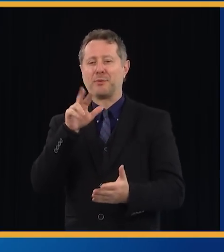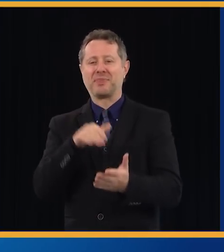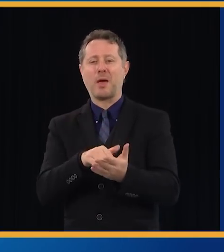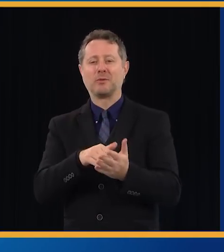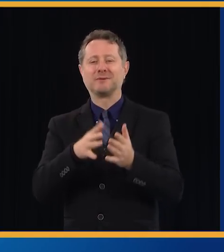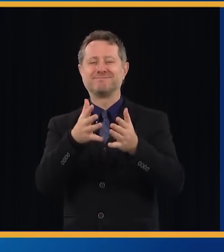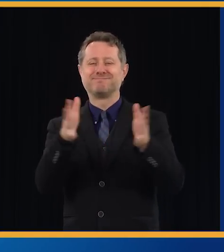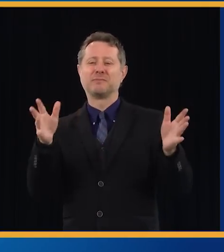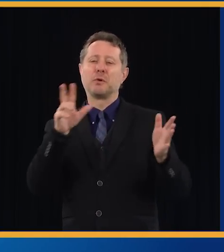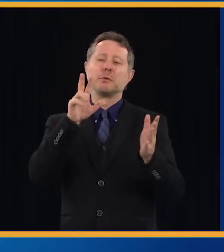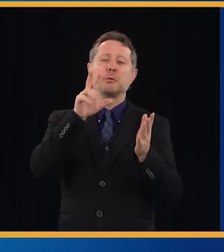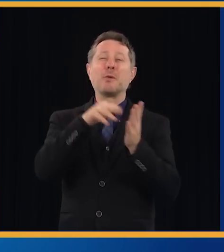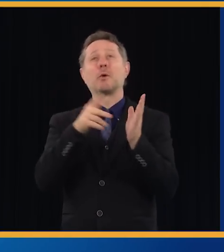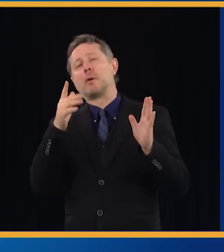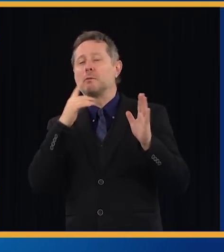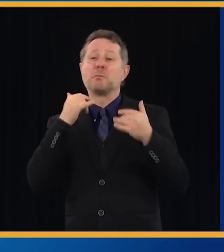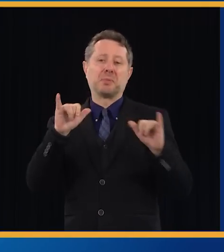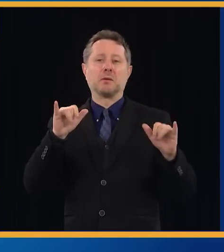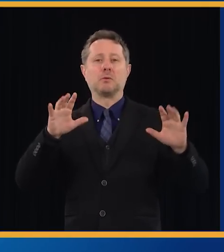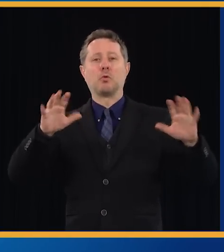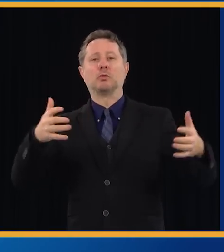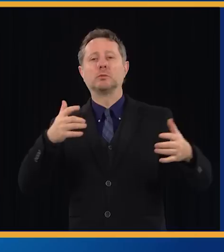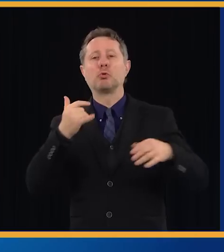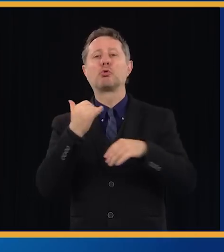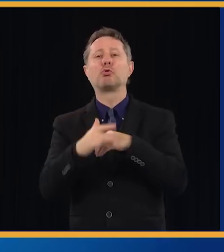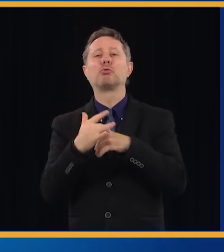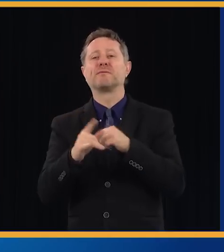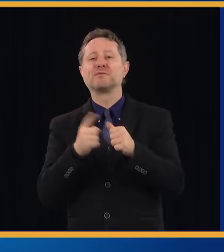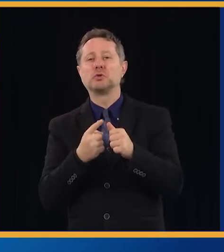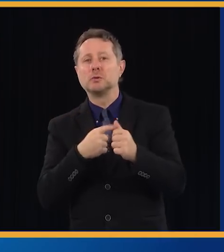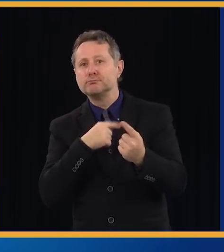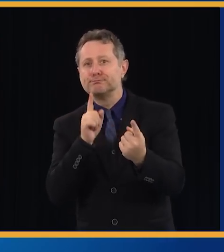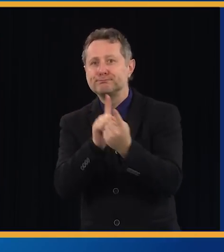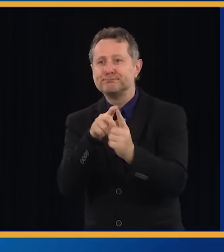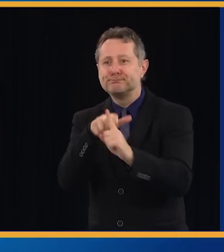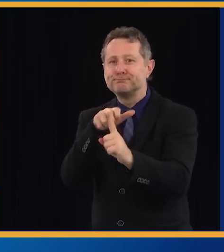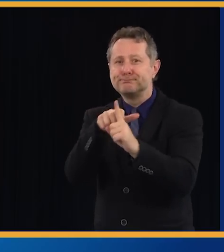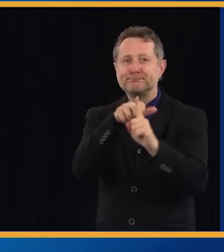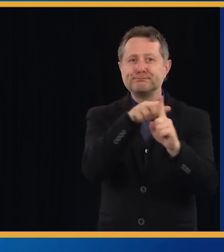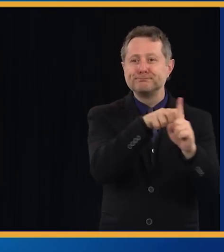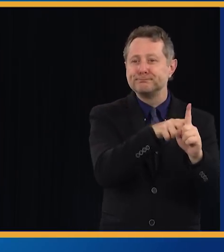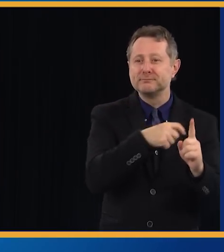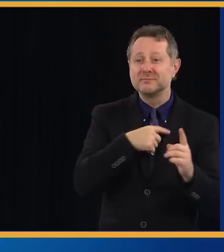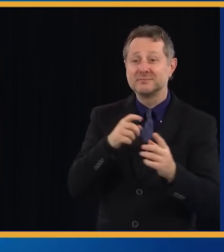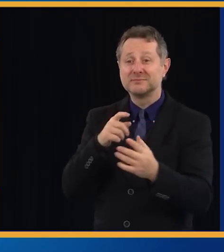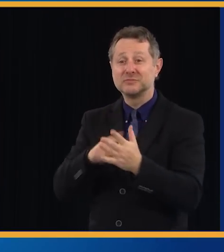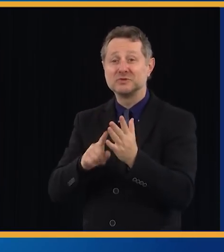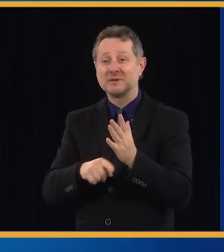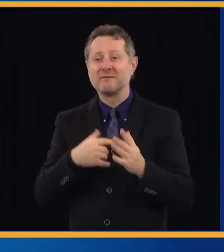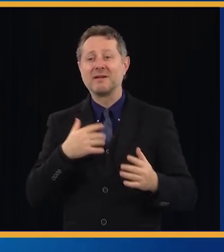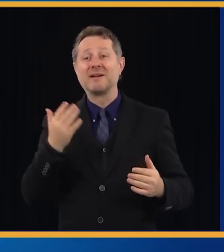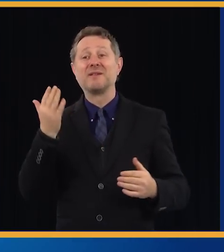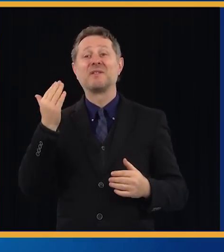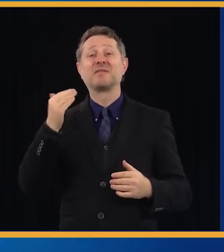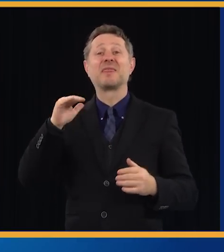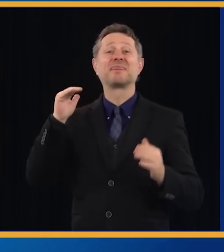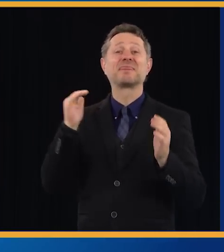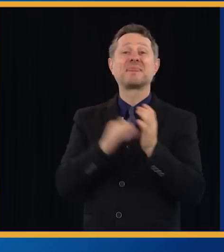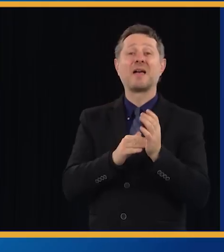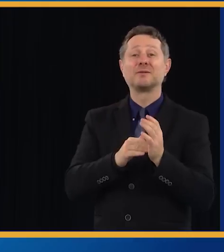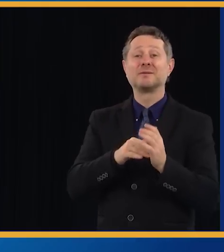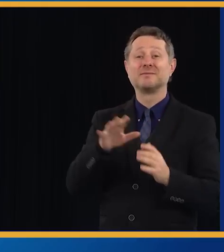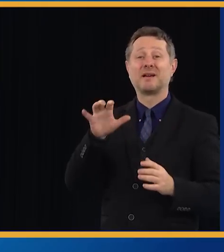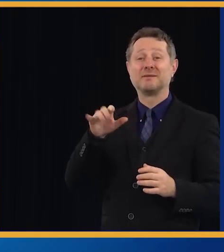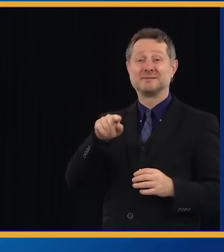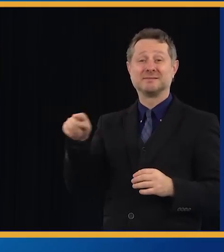set, but it's still preliminary. And when we say there are 15,500 deaths, that number